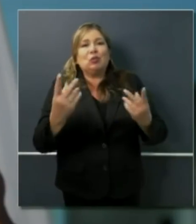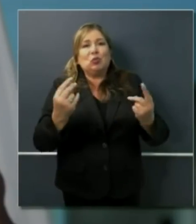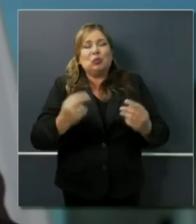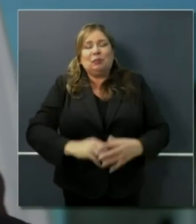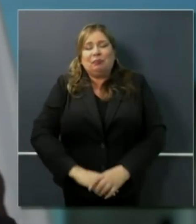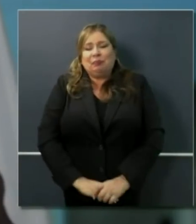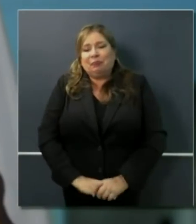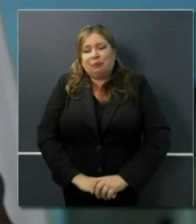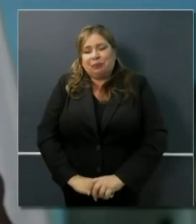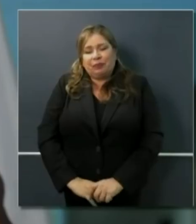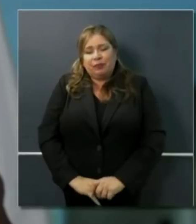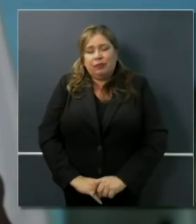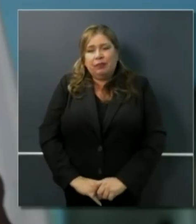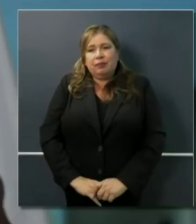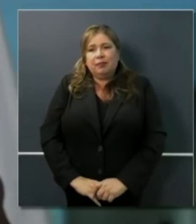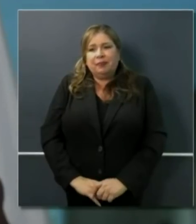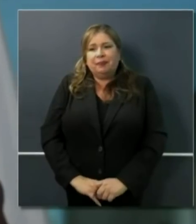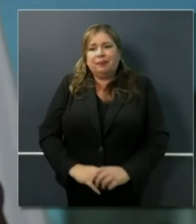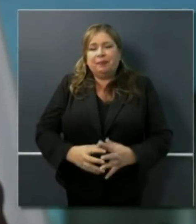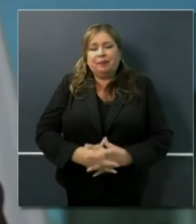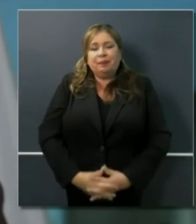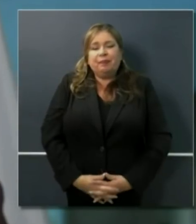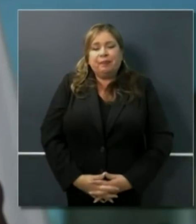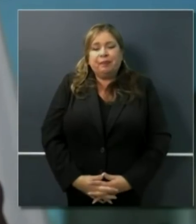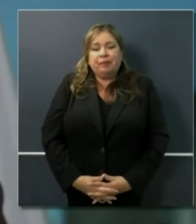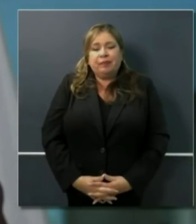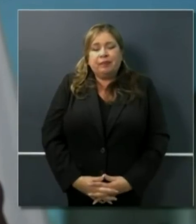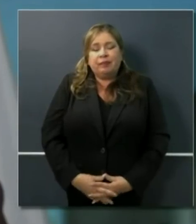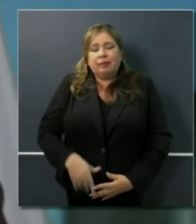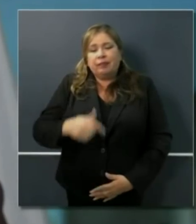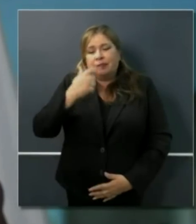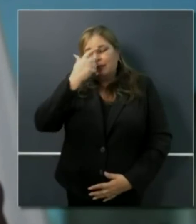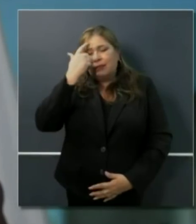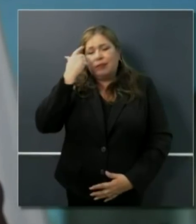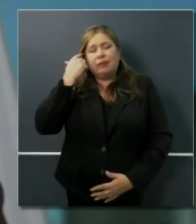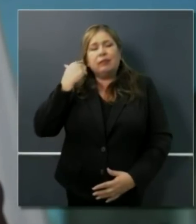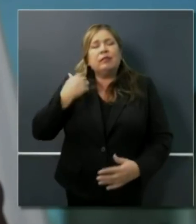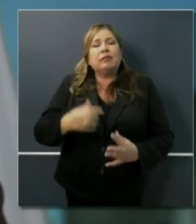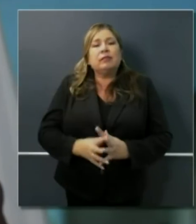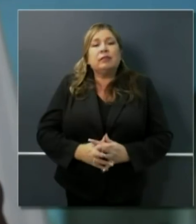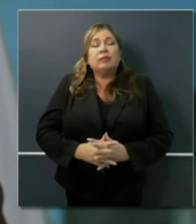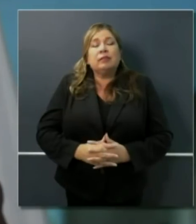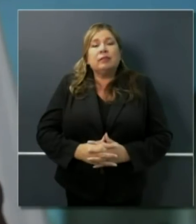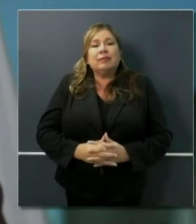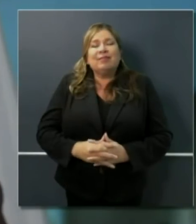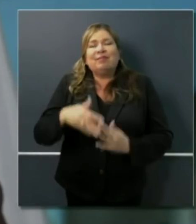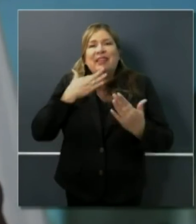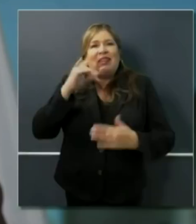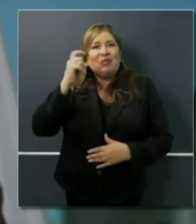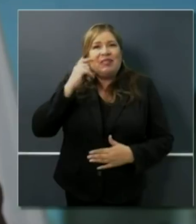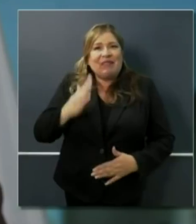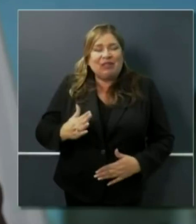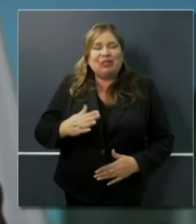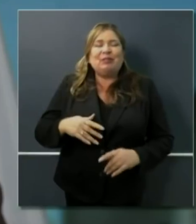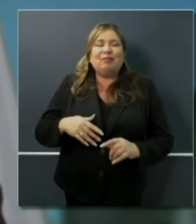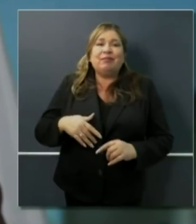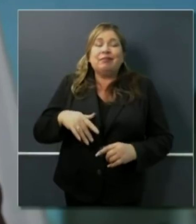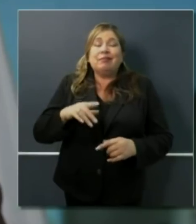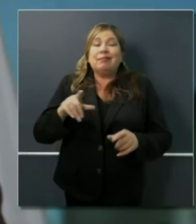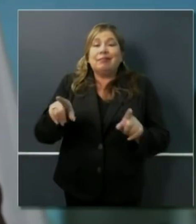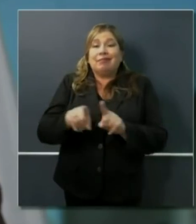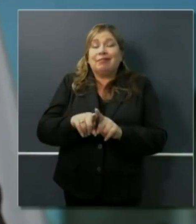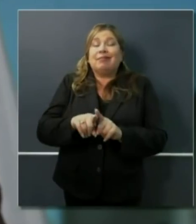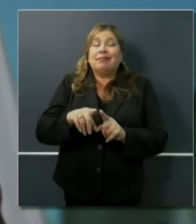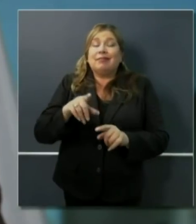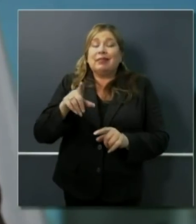Thank you, Governor, and thank you for the question. As the Governor said, our testing task force continues to make progress